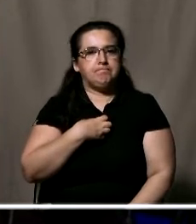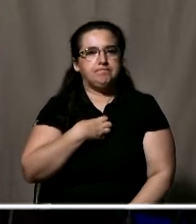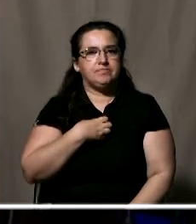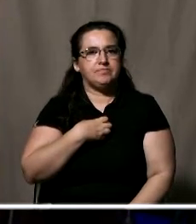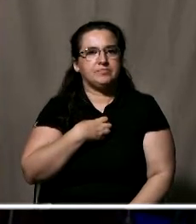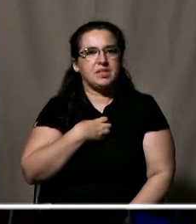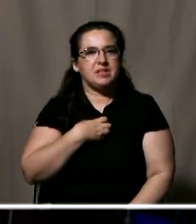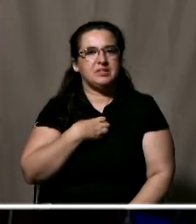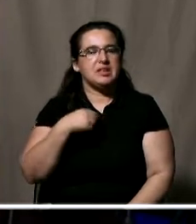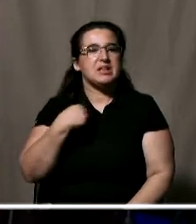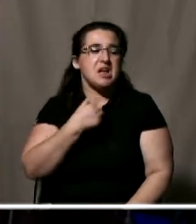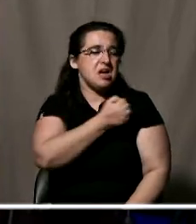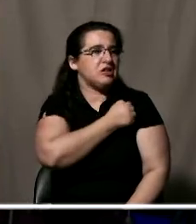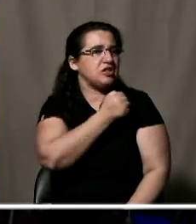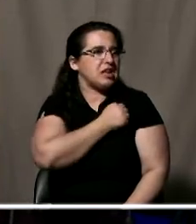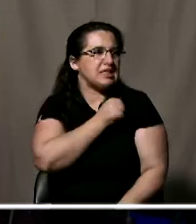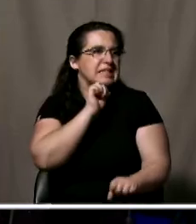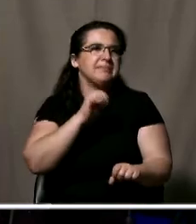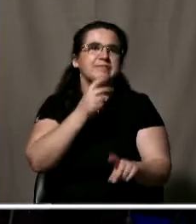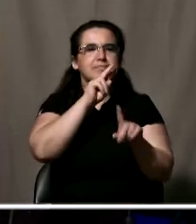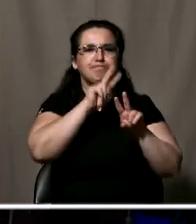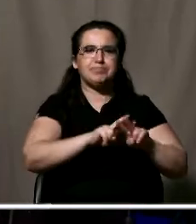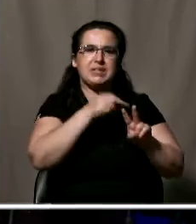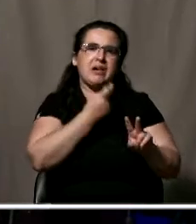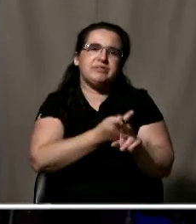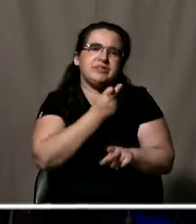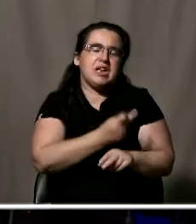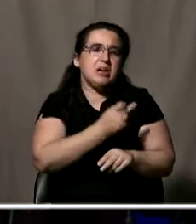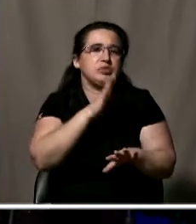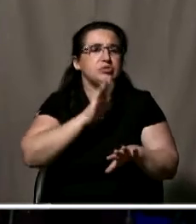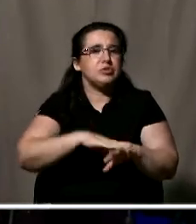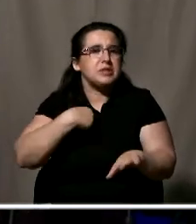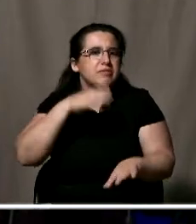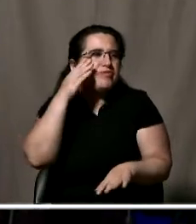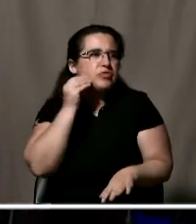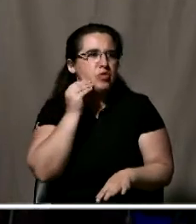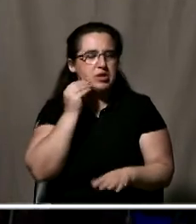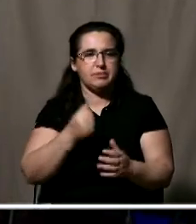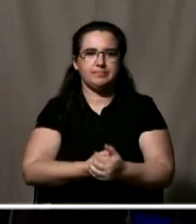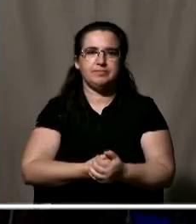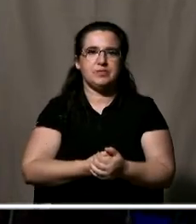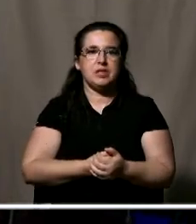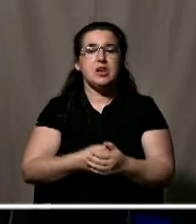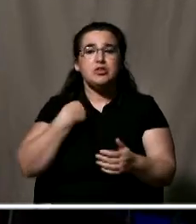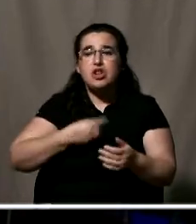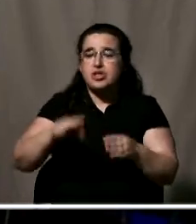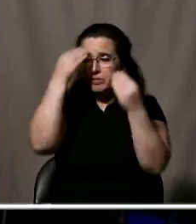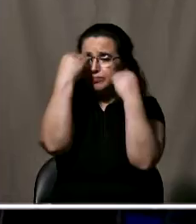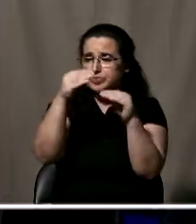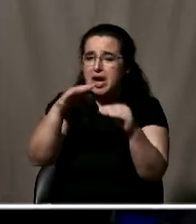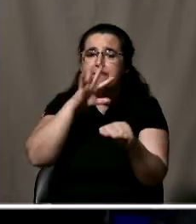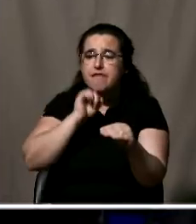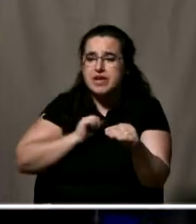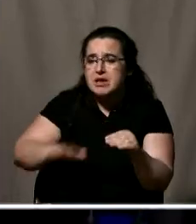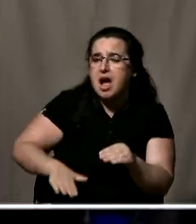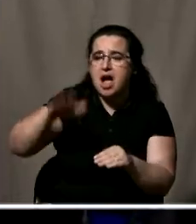Que nem conseguíamos sair da casa. We brought our son up in a Christian home. Nós educamos o nosso filho num lar cristão. But when he was about 14 years